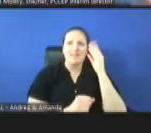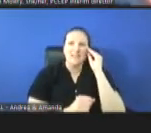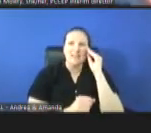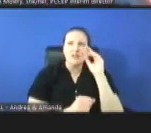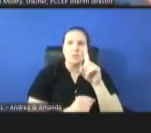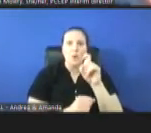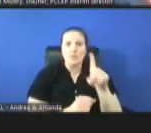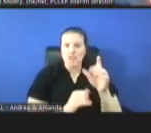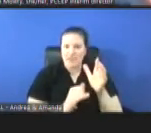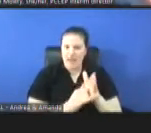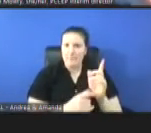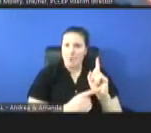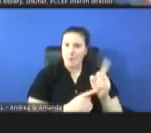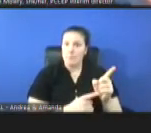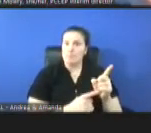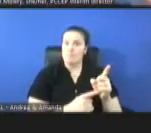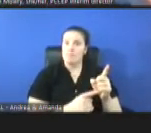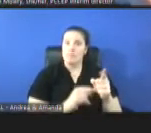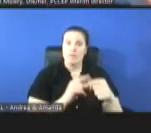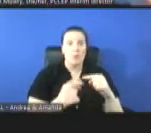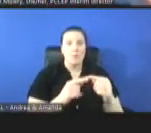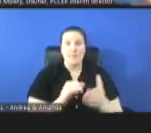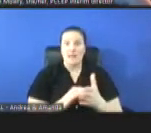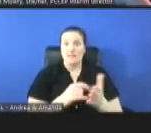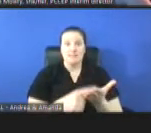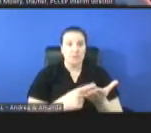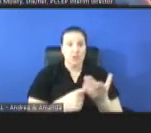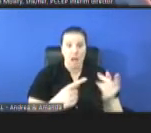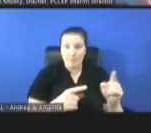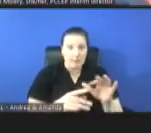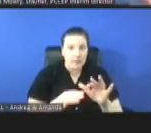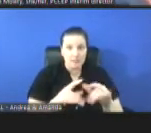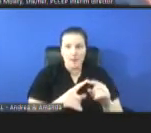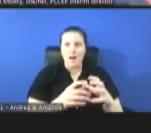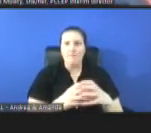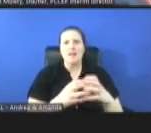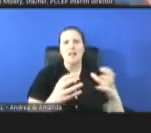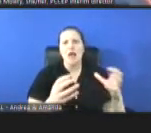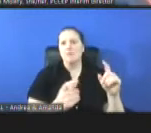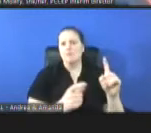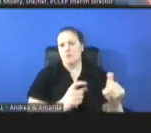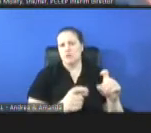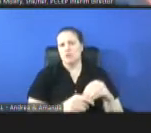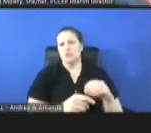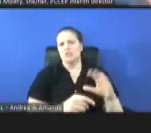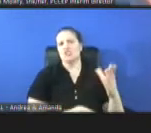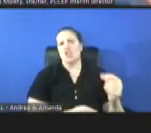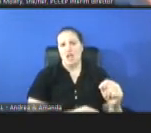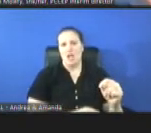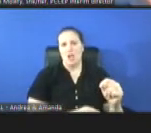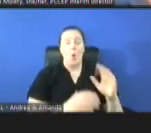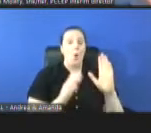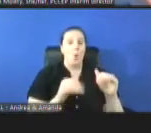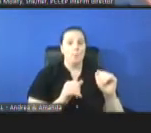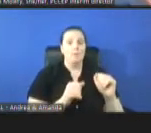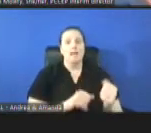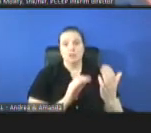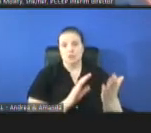question at that moment when the discussion is happening. But there's a lot of questions in that chat that I hope that we will